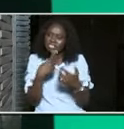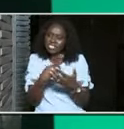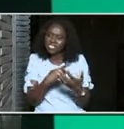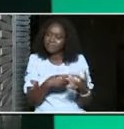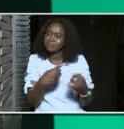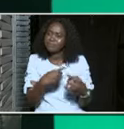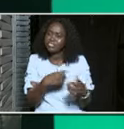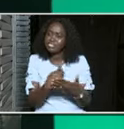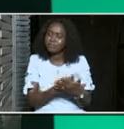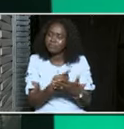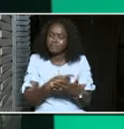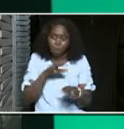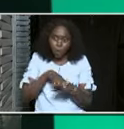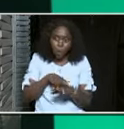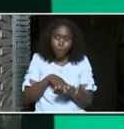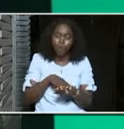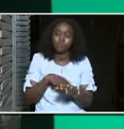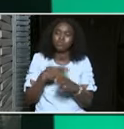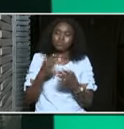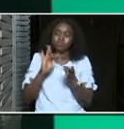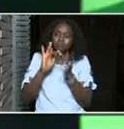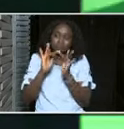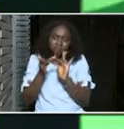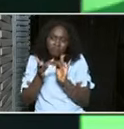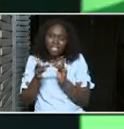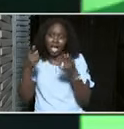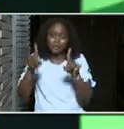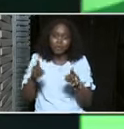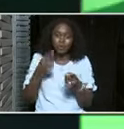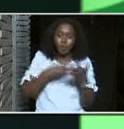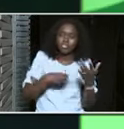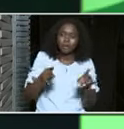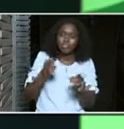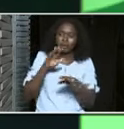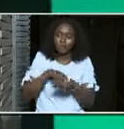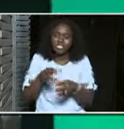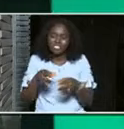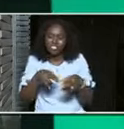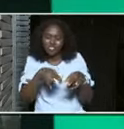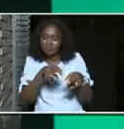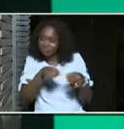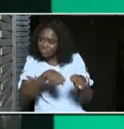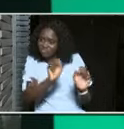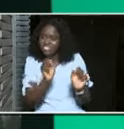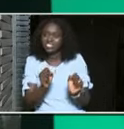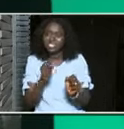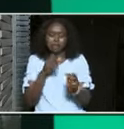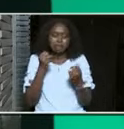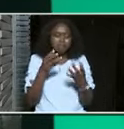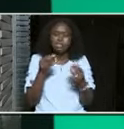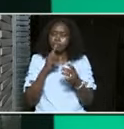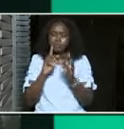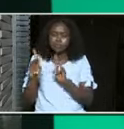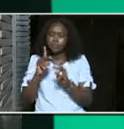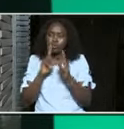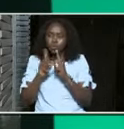media, for instance, on the platforms, watching what is happening on the street, there's a lot of talk around religion, around ethnicity. And sometimes some of those